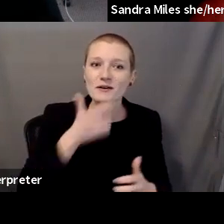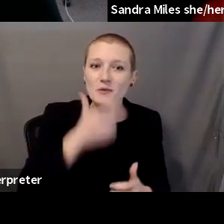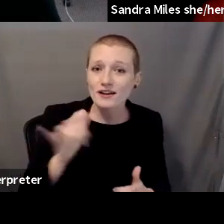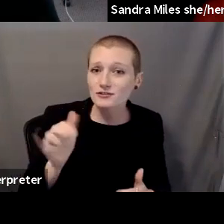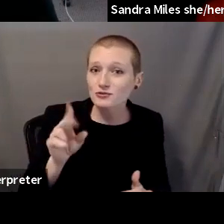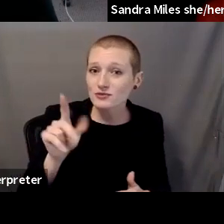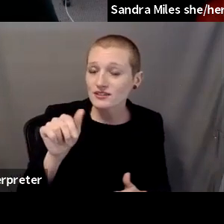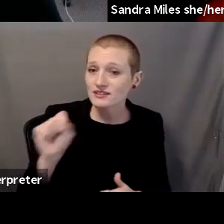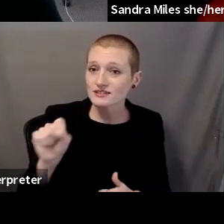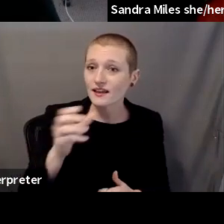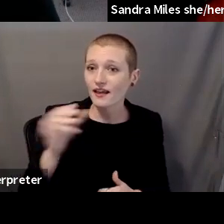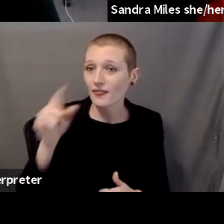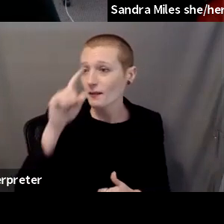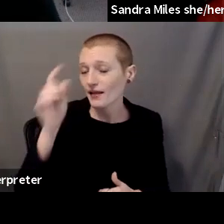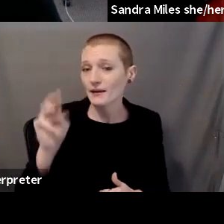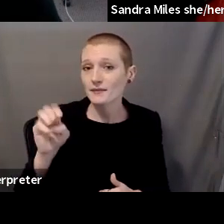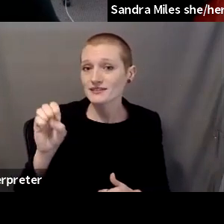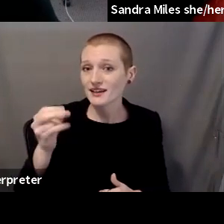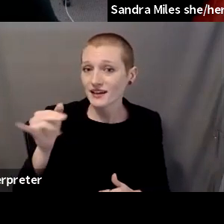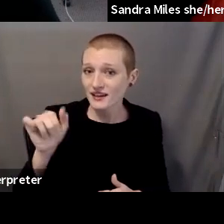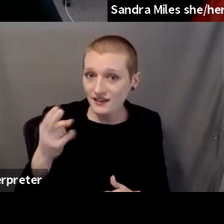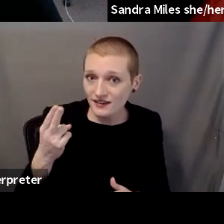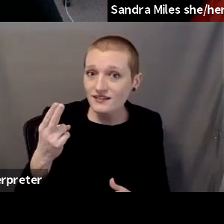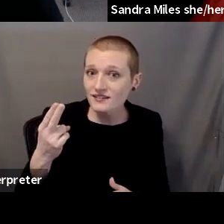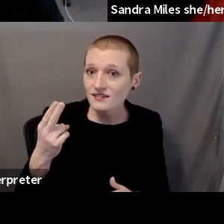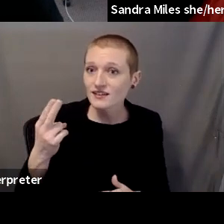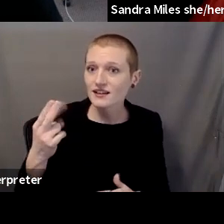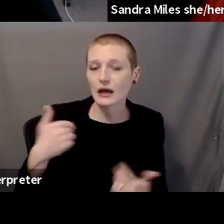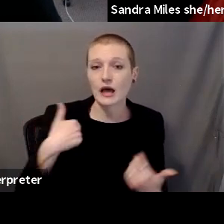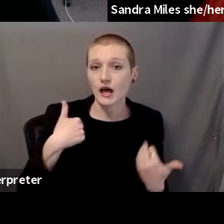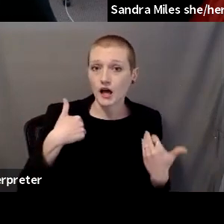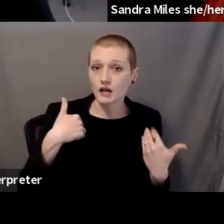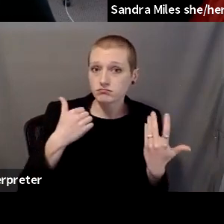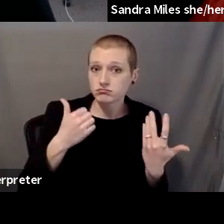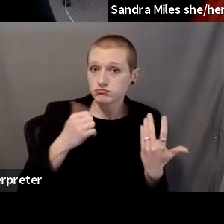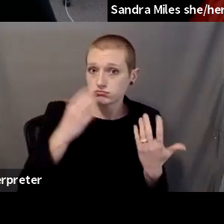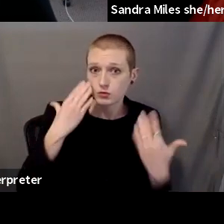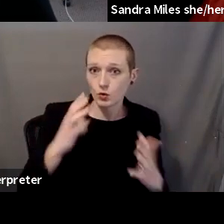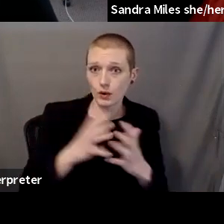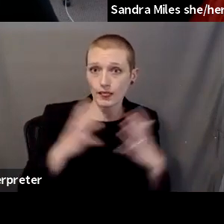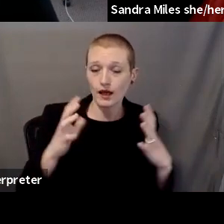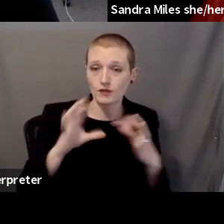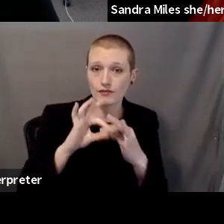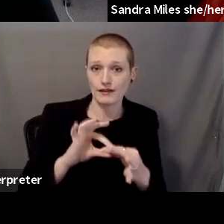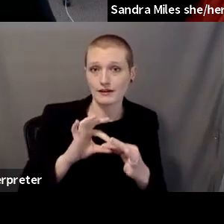Black Messiah. And I'm going to, you know, I don't know much about the assassination. I know